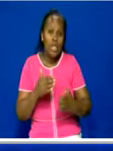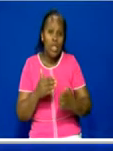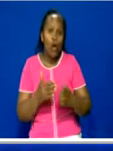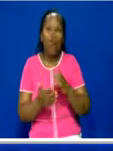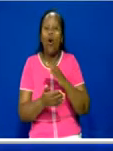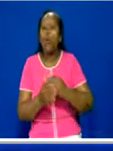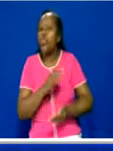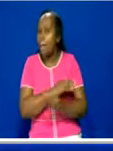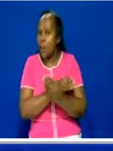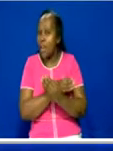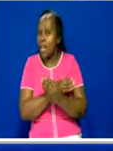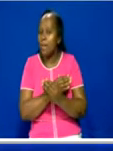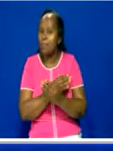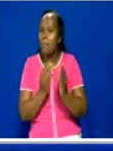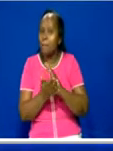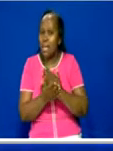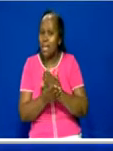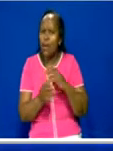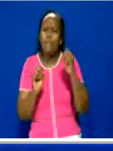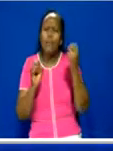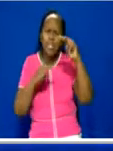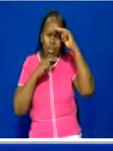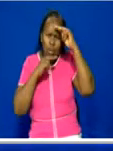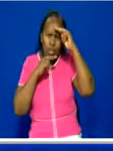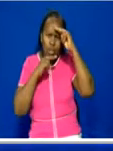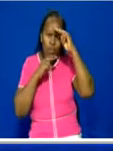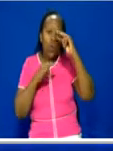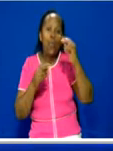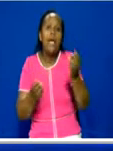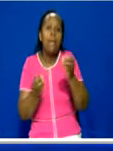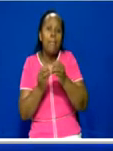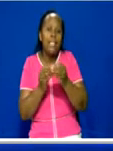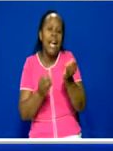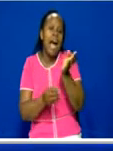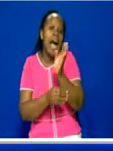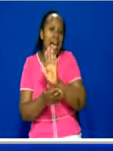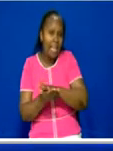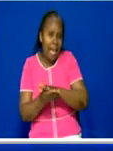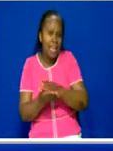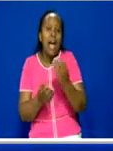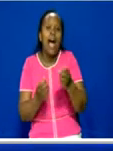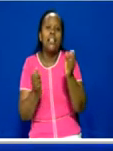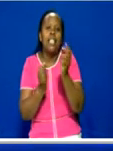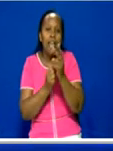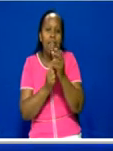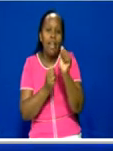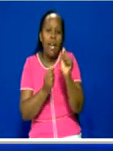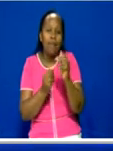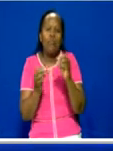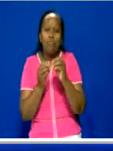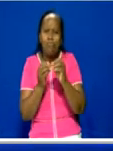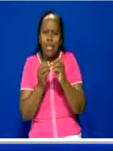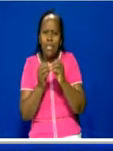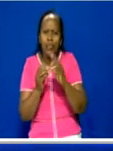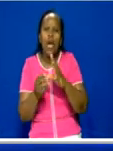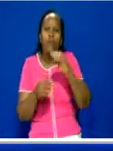the morning session. Now for our secondary school learners, I will meet you back at 1:40 p.m. to give you the afternoon schedule, which is